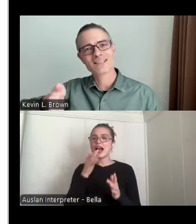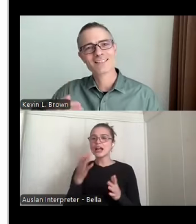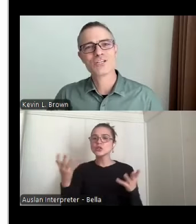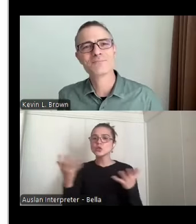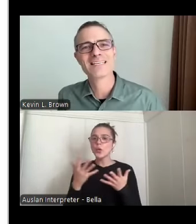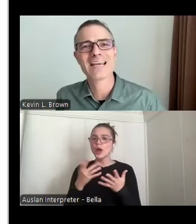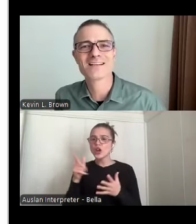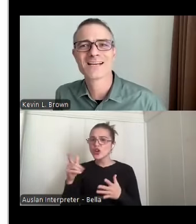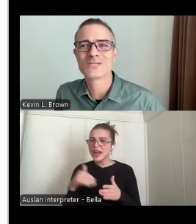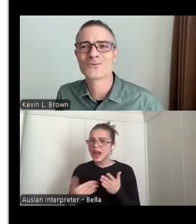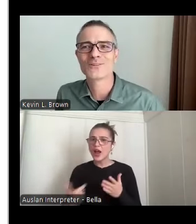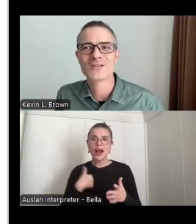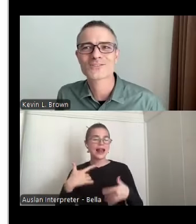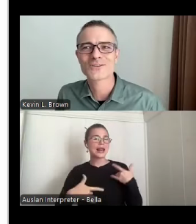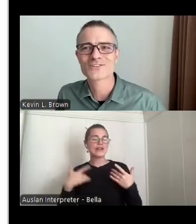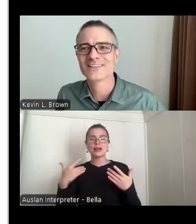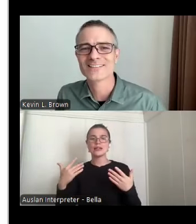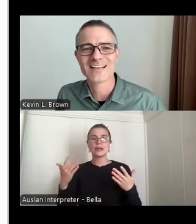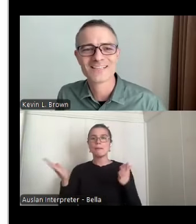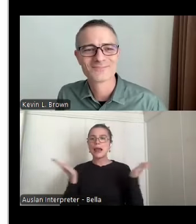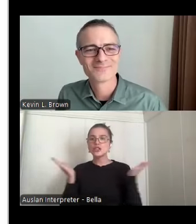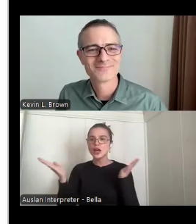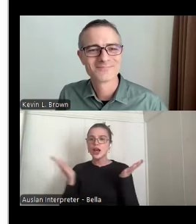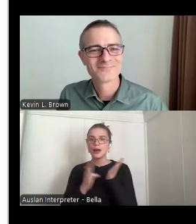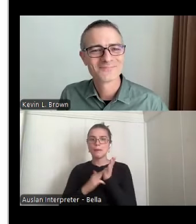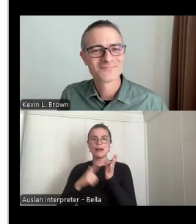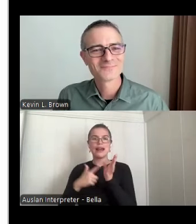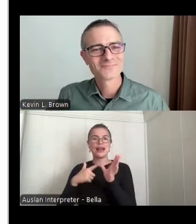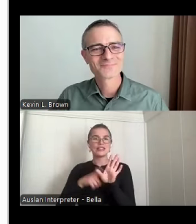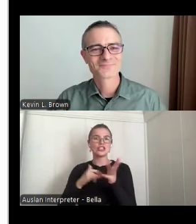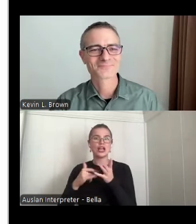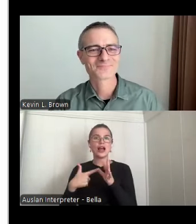on GMT 8 time zone with Western Australia today.